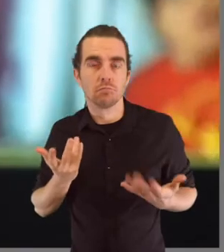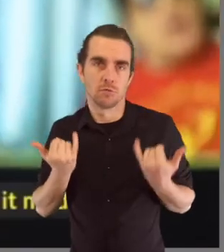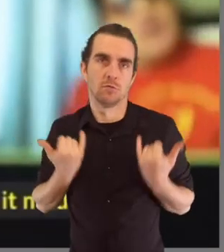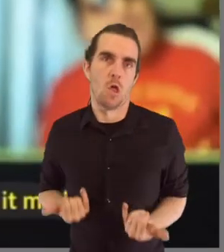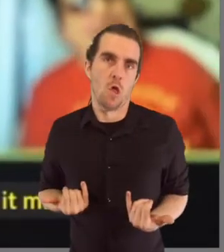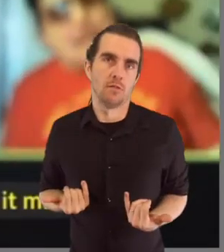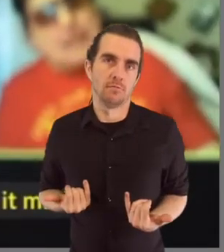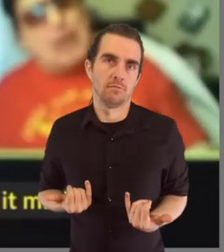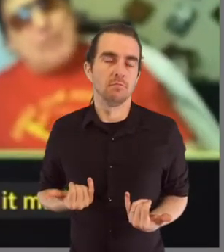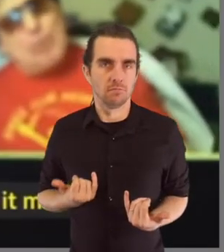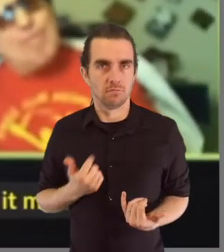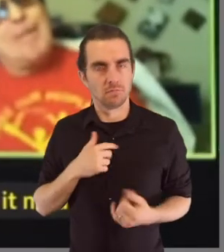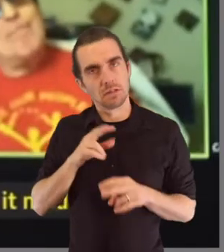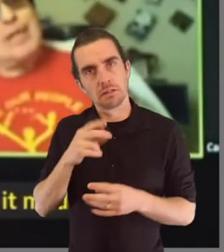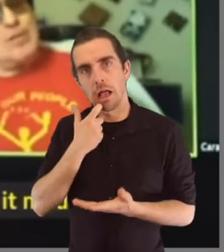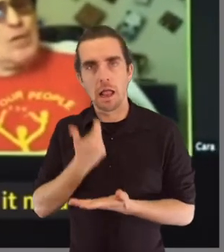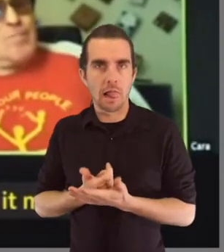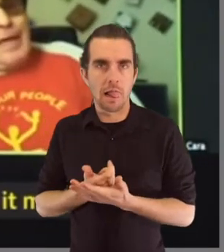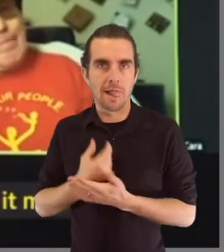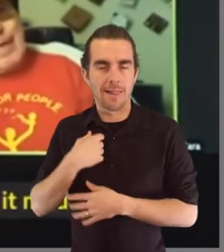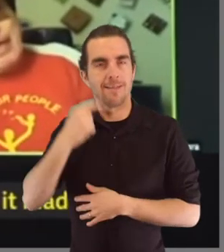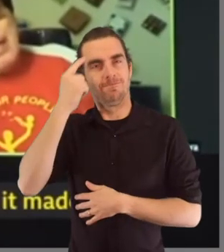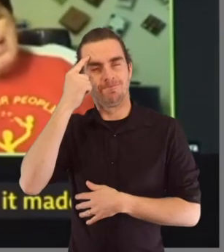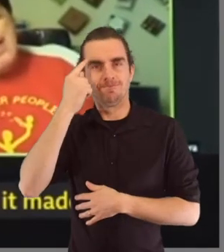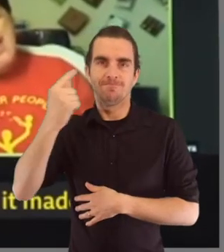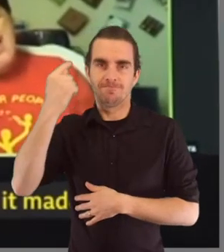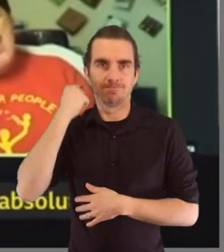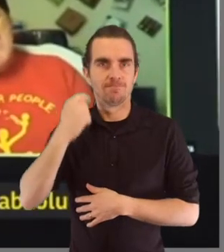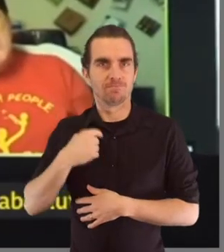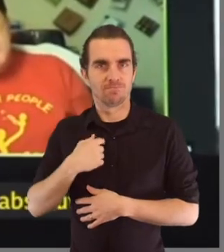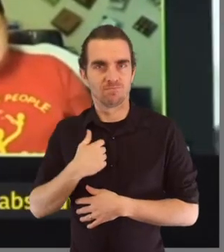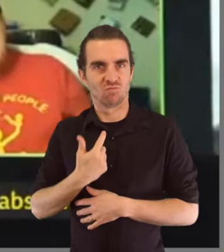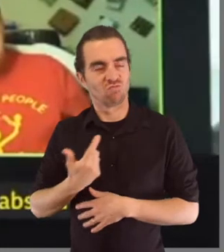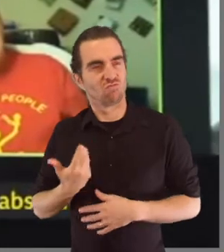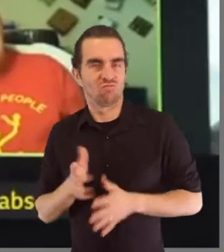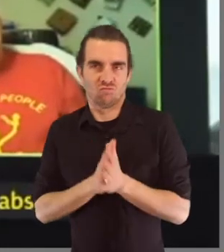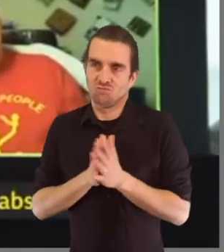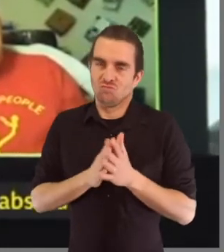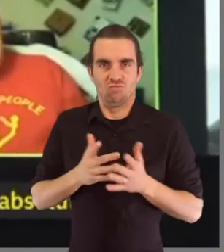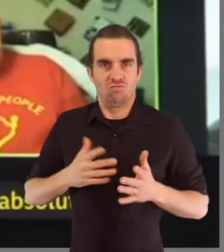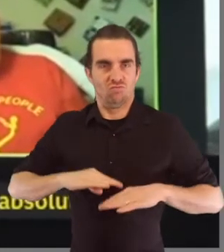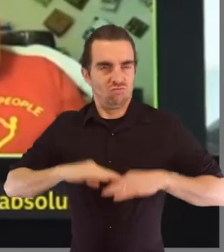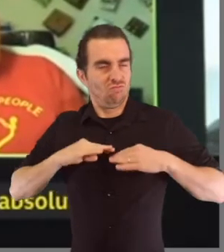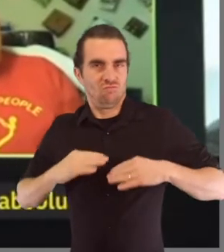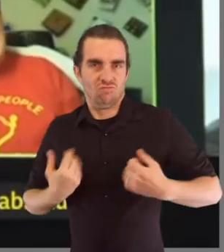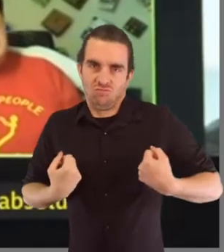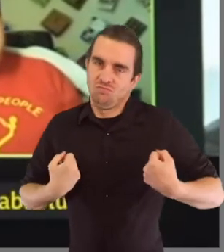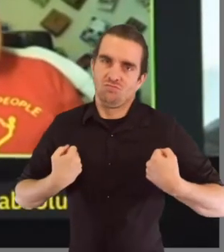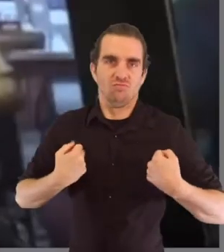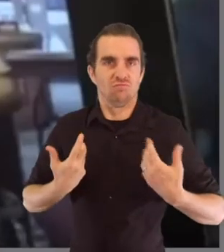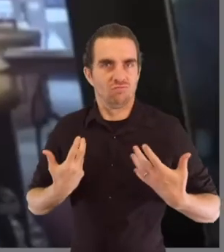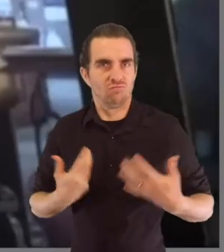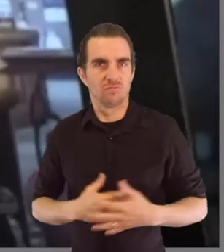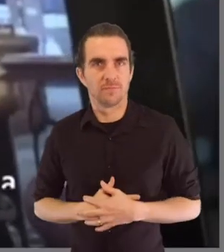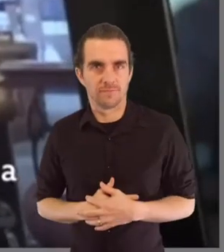I was amazed. I do remember it just made me, it was making me well up with absolute